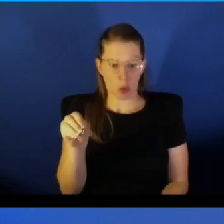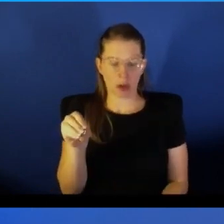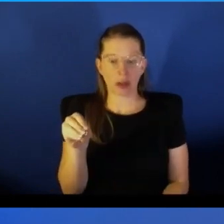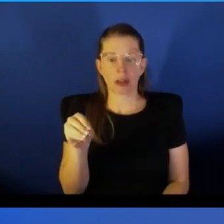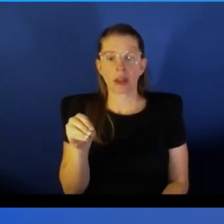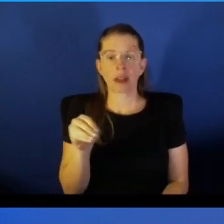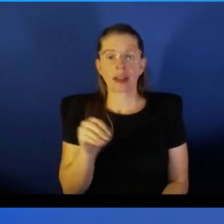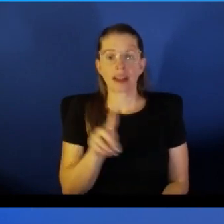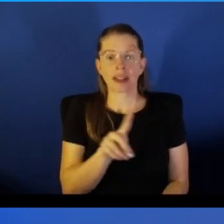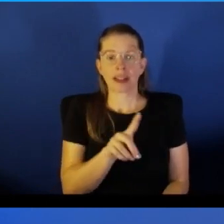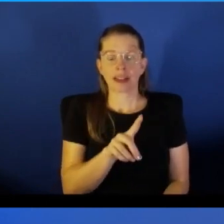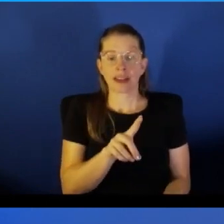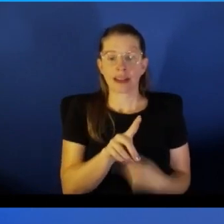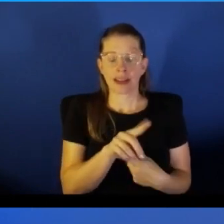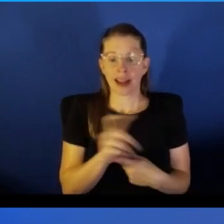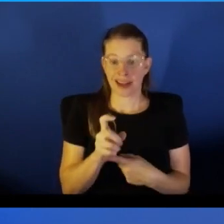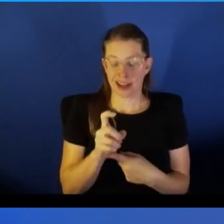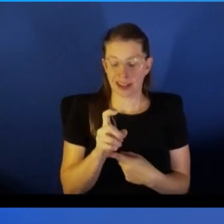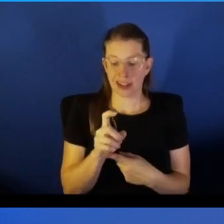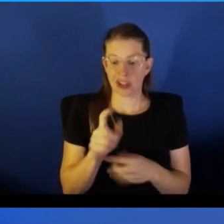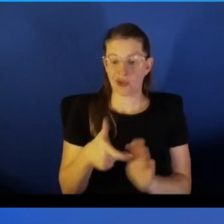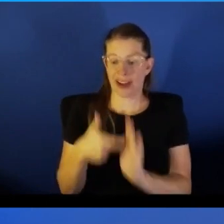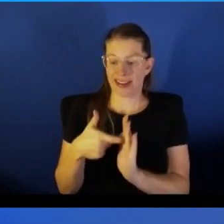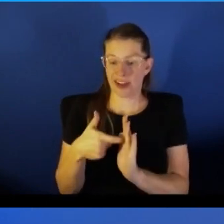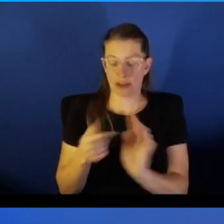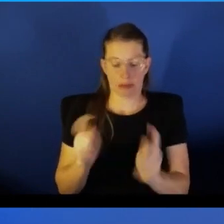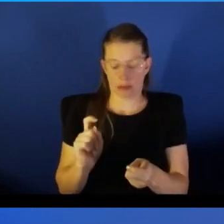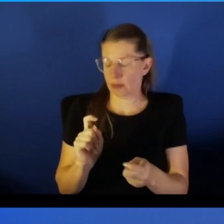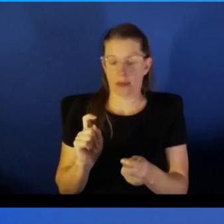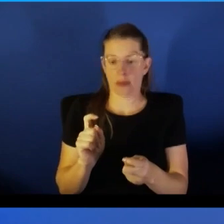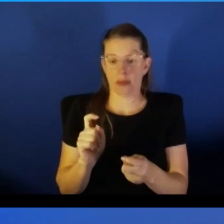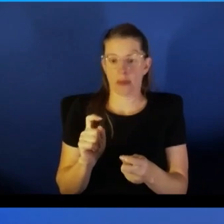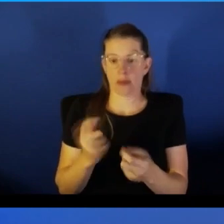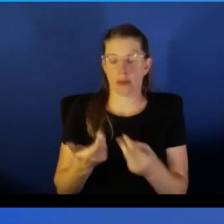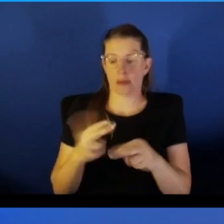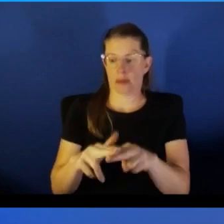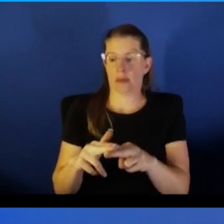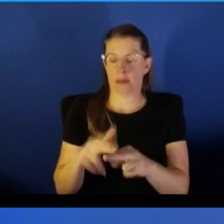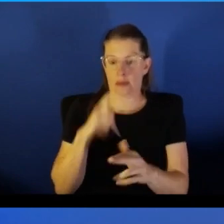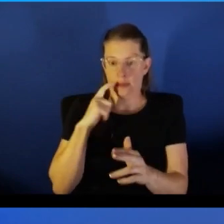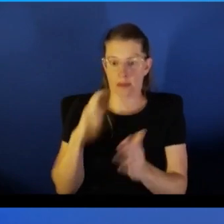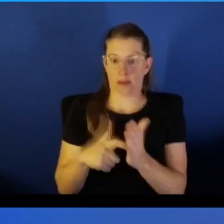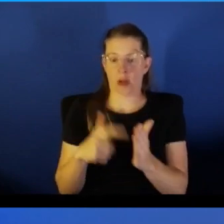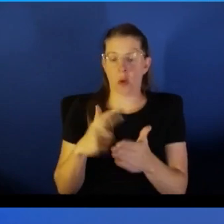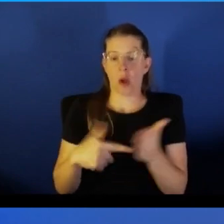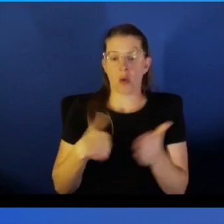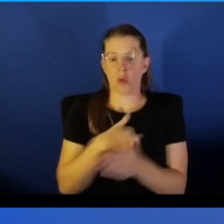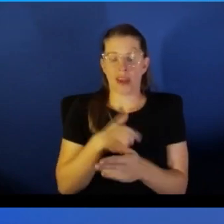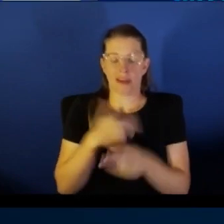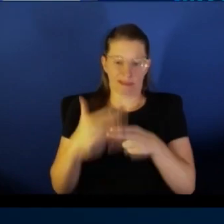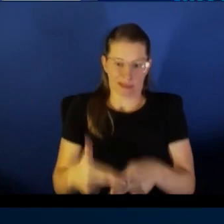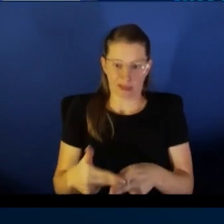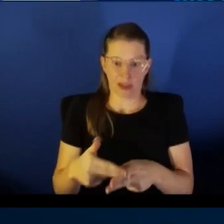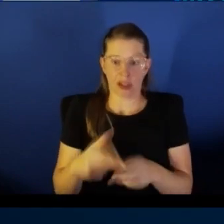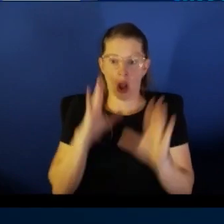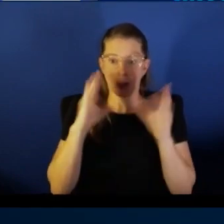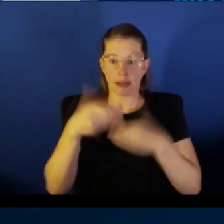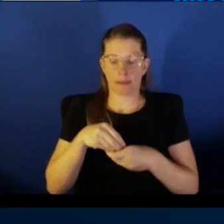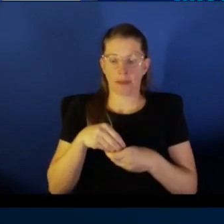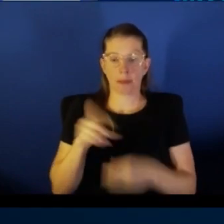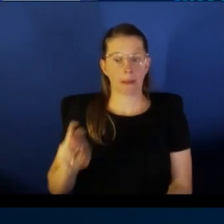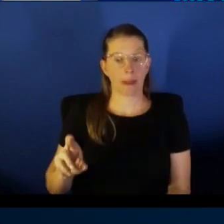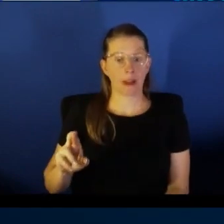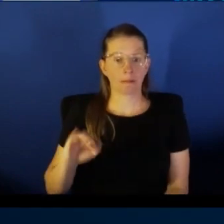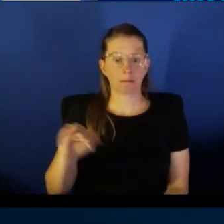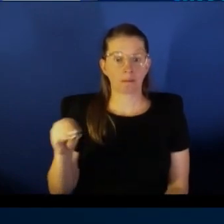criteria have definitely contributed to an increase in what we consider autism. So Dr. Zhang, it seems there's a lot that we still